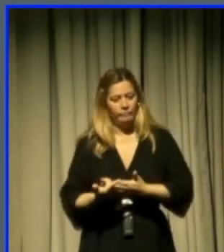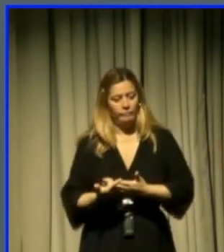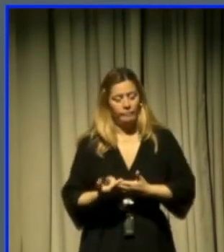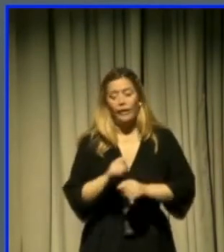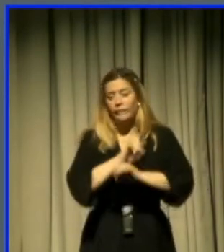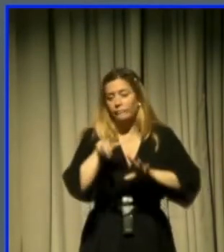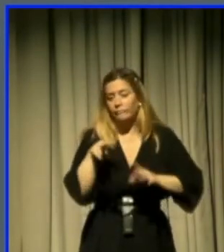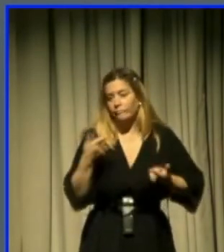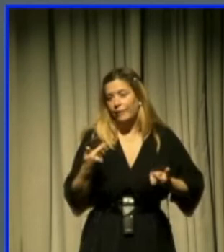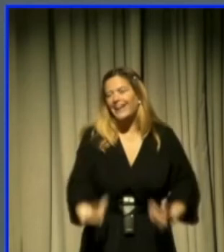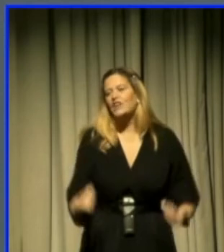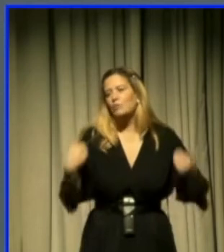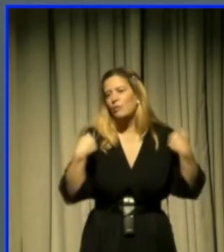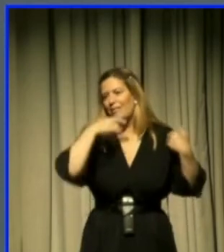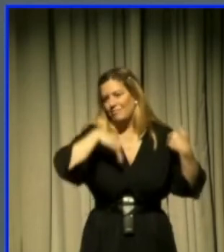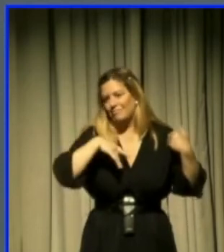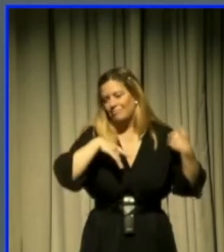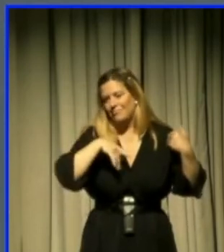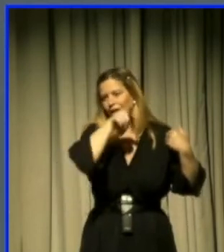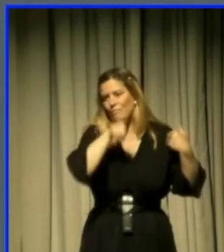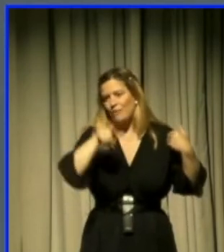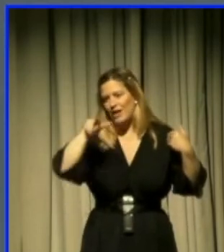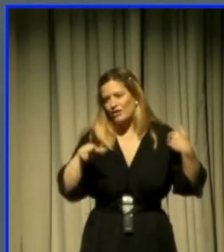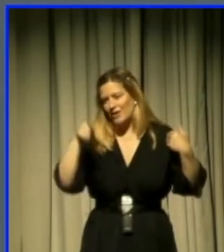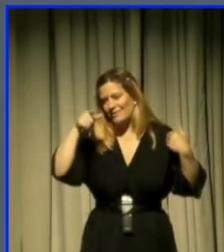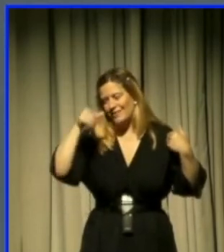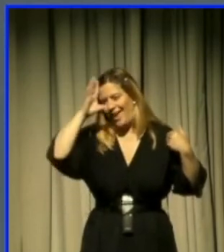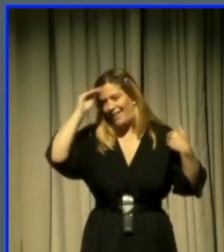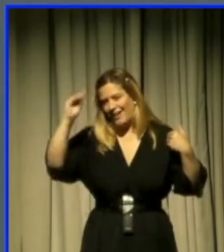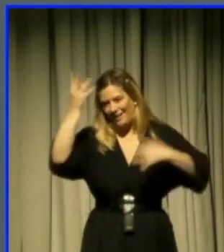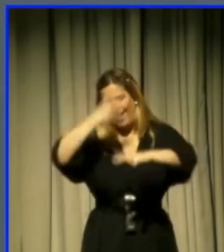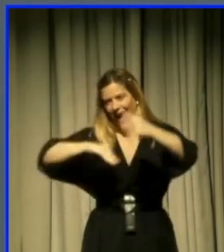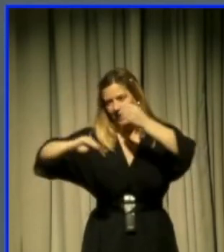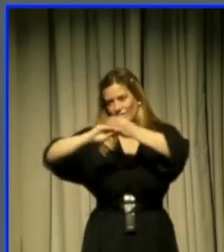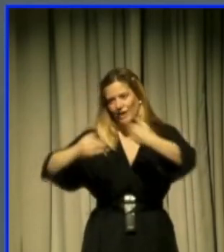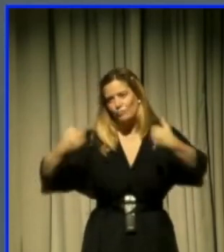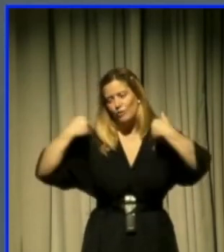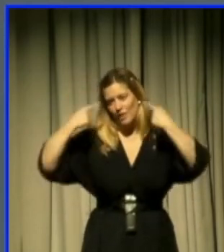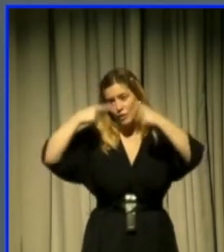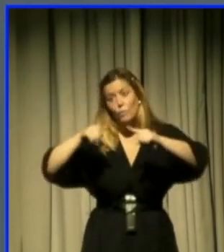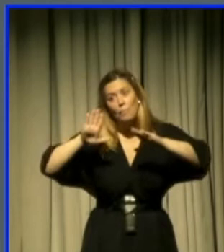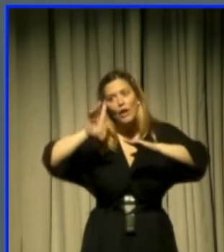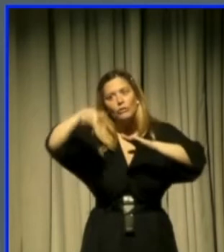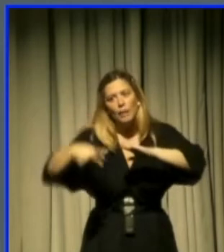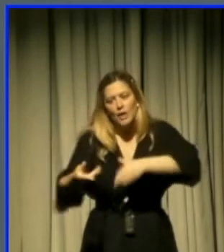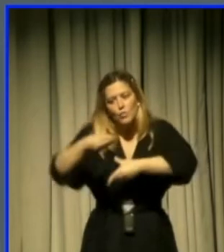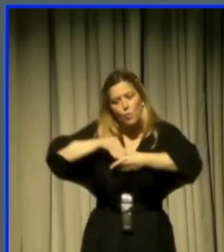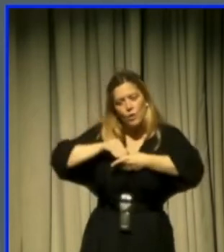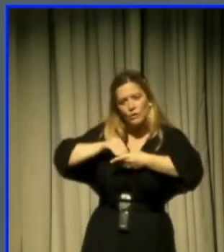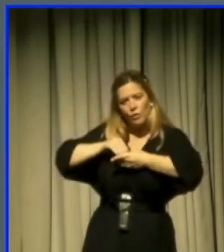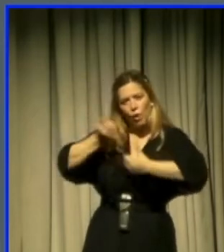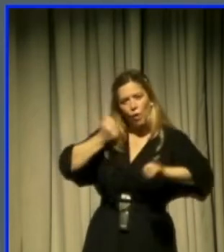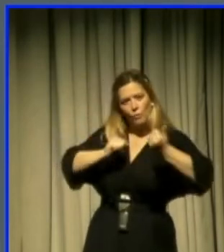designers, but still it's ingrained in our behaviors as people that are typically, taking comfort